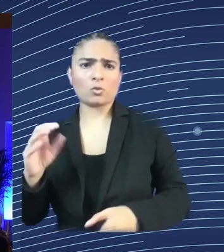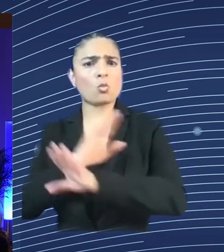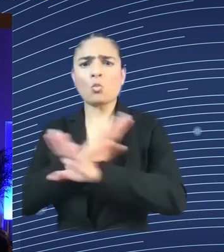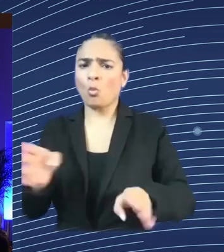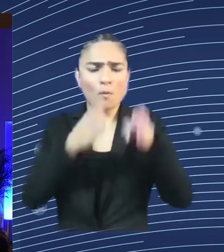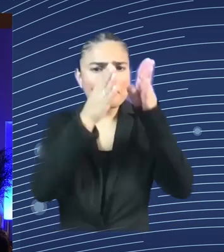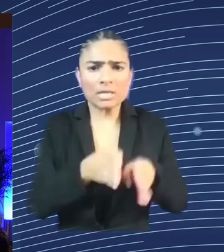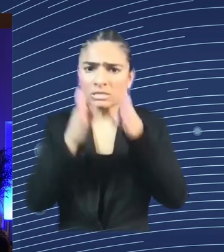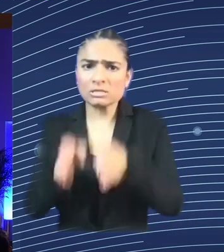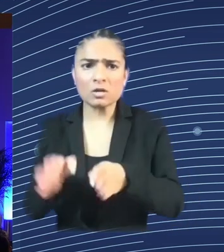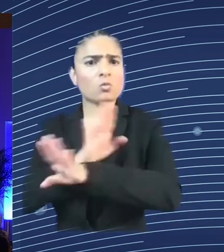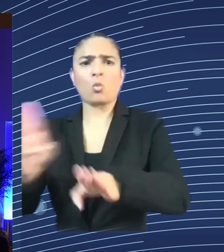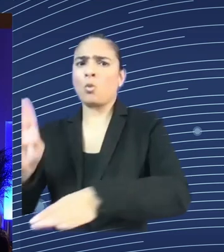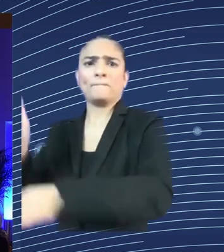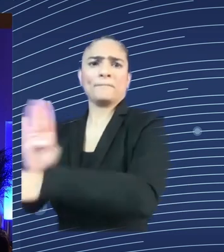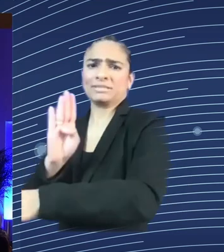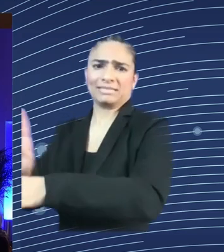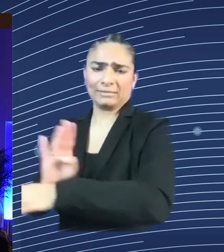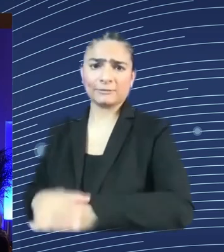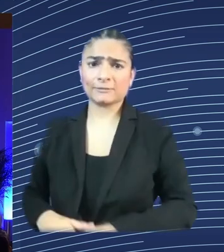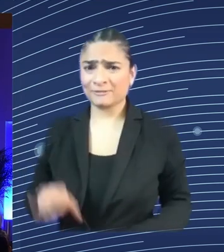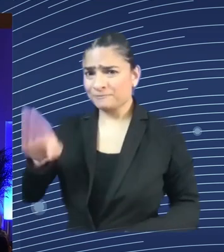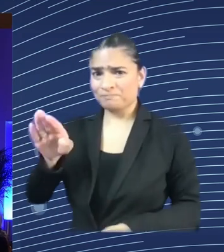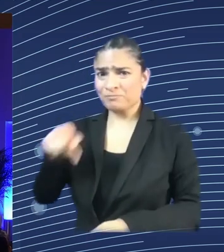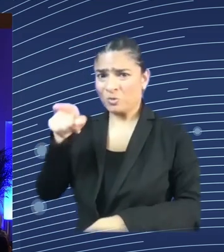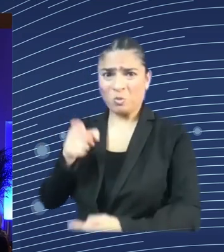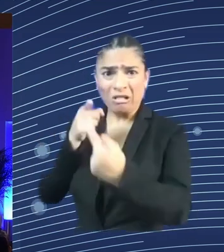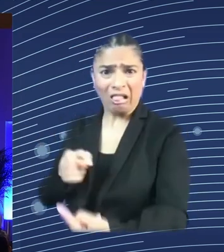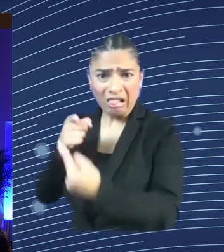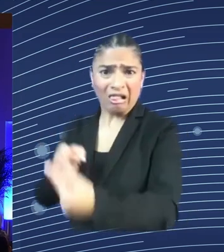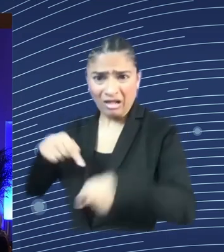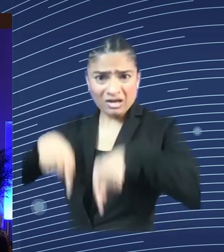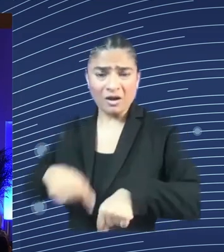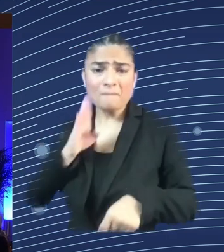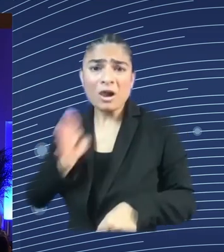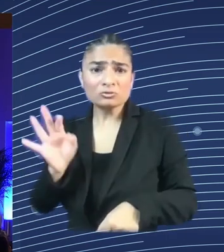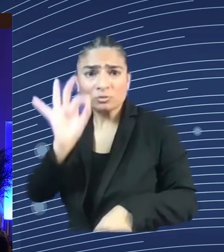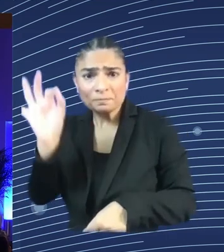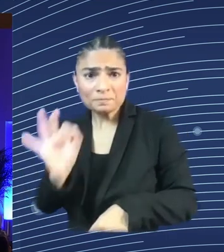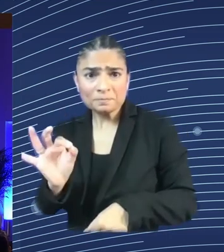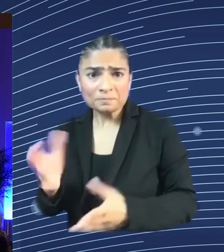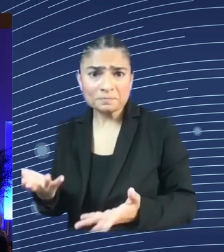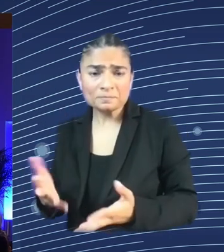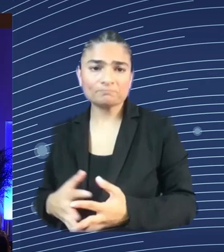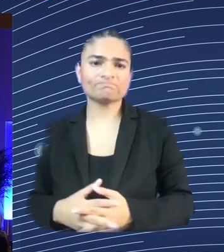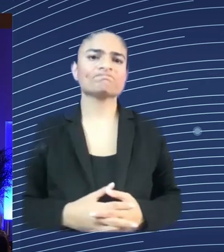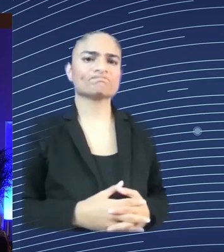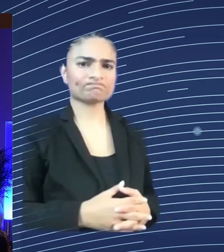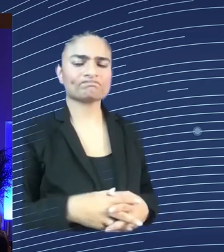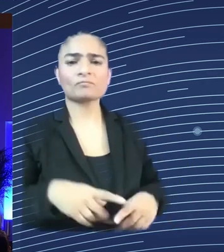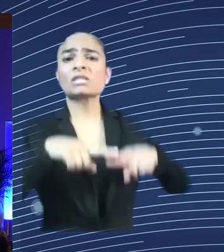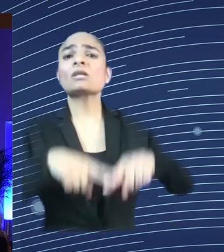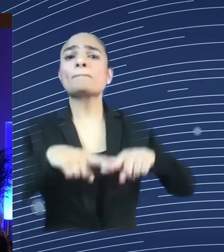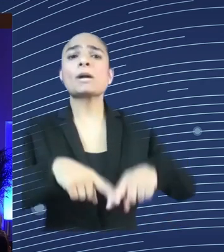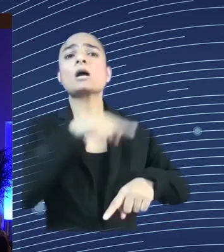way you're selling it. I refer to our strategic plan for tackling social fraud. So they approved